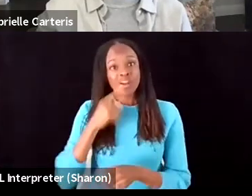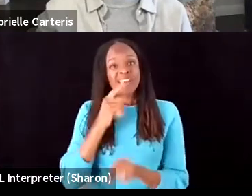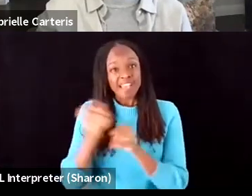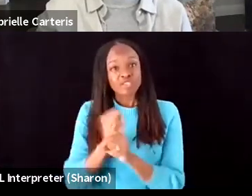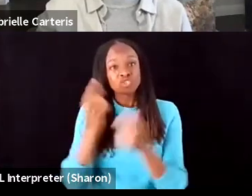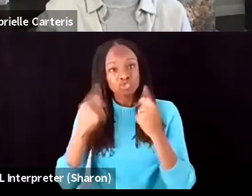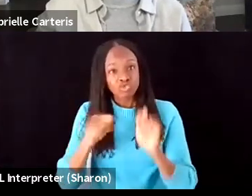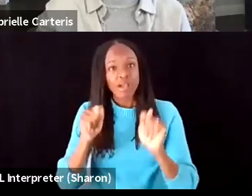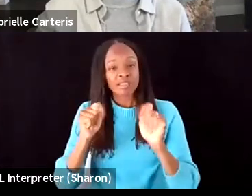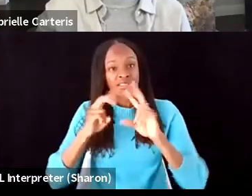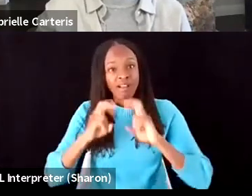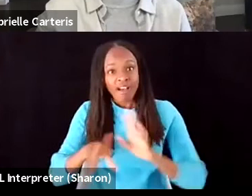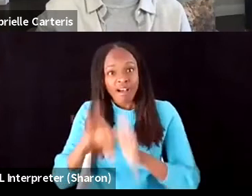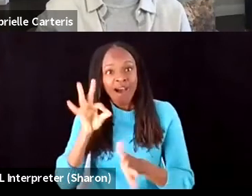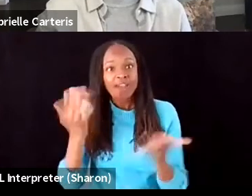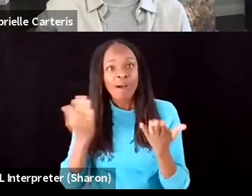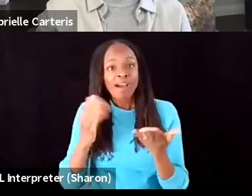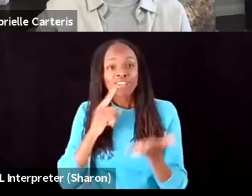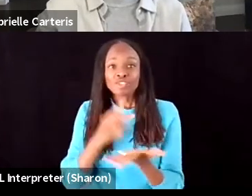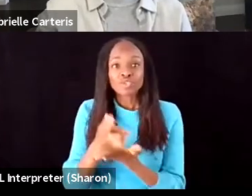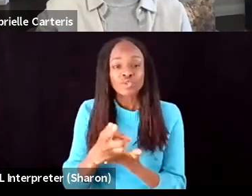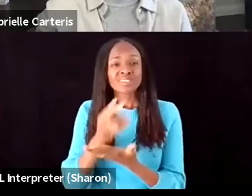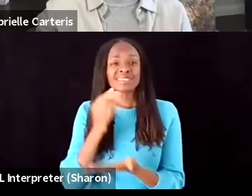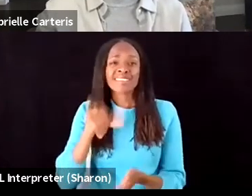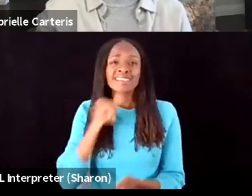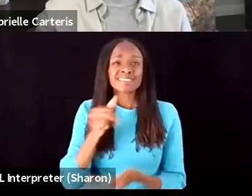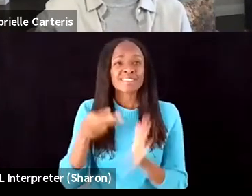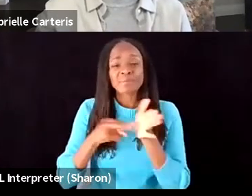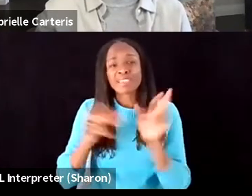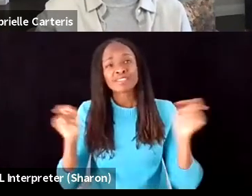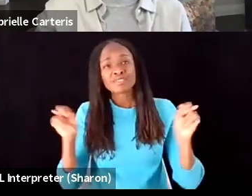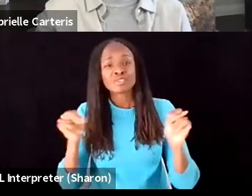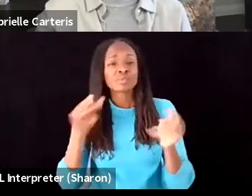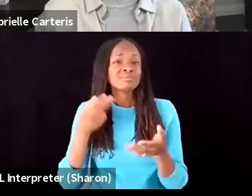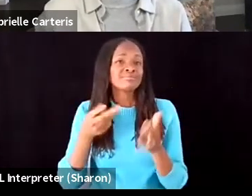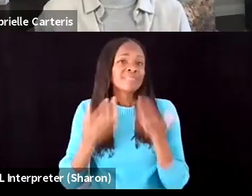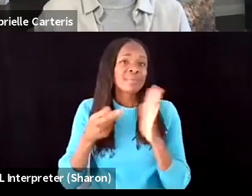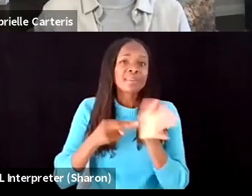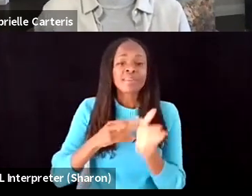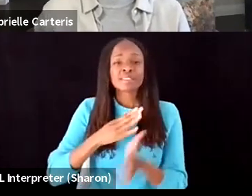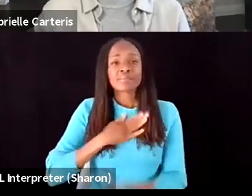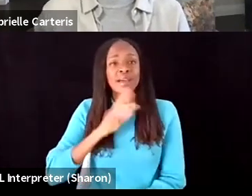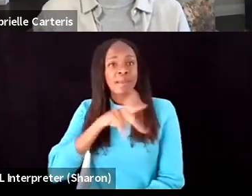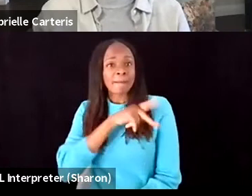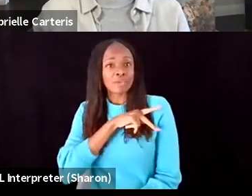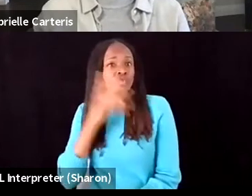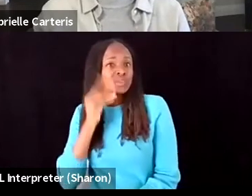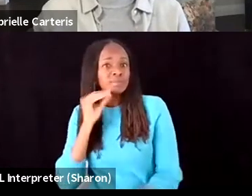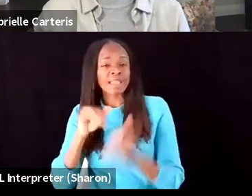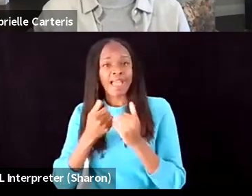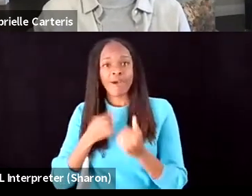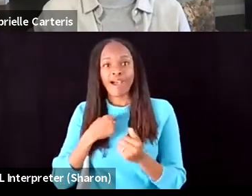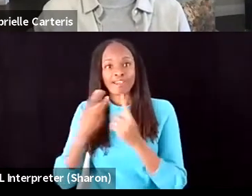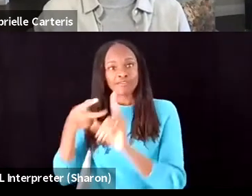is truth. And that doesn't necessarily mean objective. That might mean that my personal experience or how I view the world, the lived